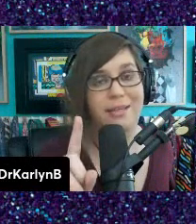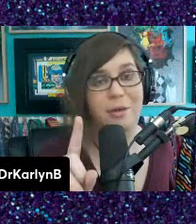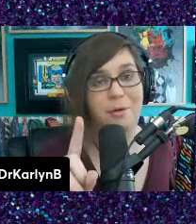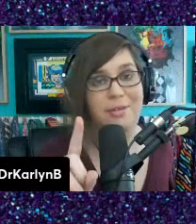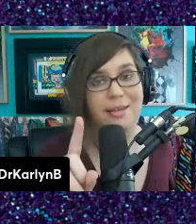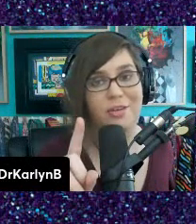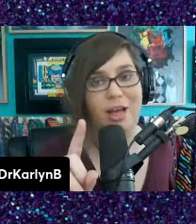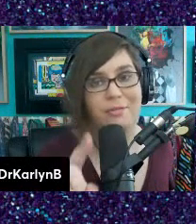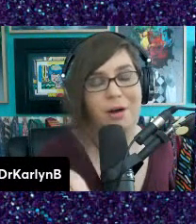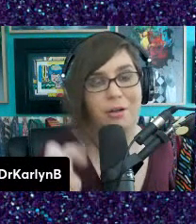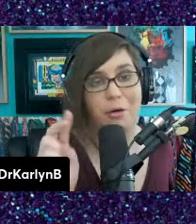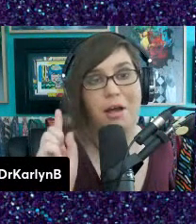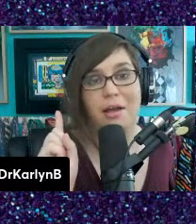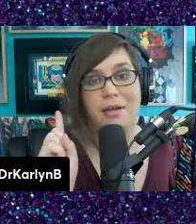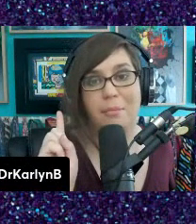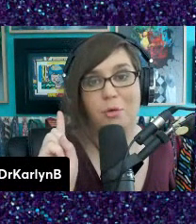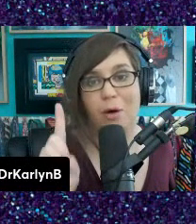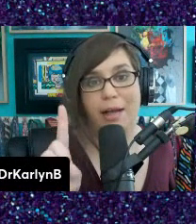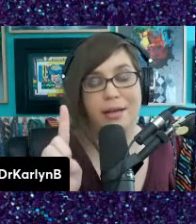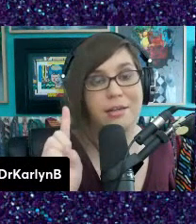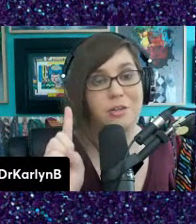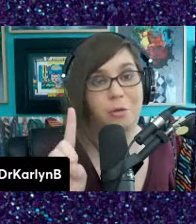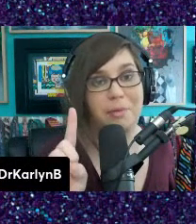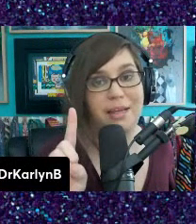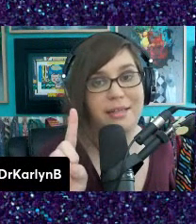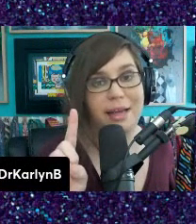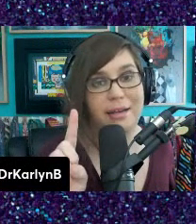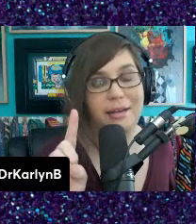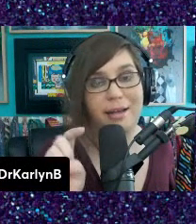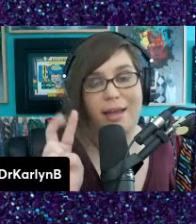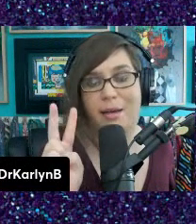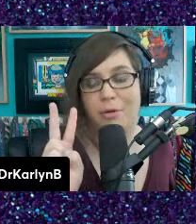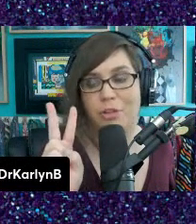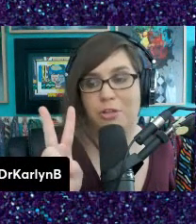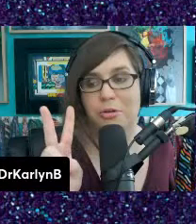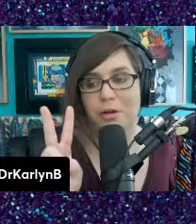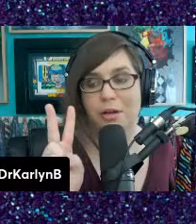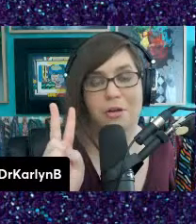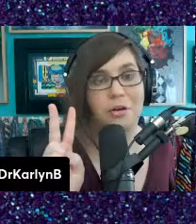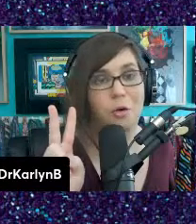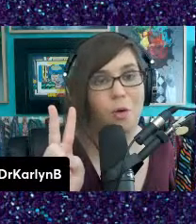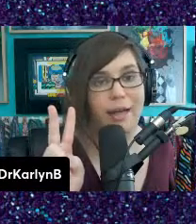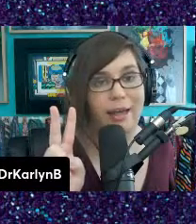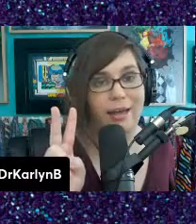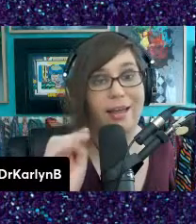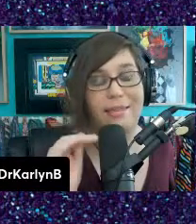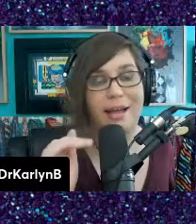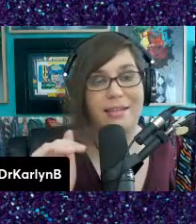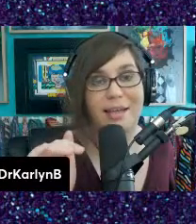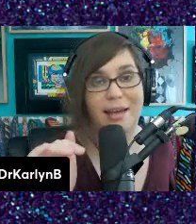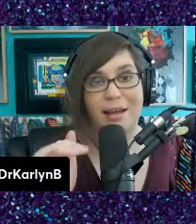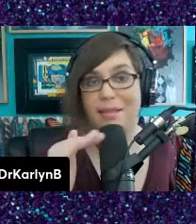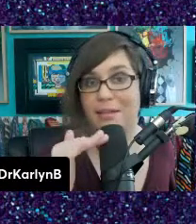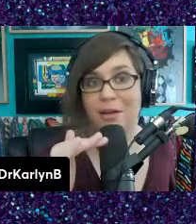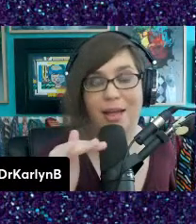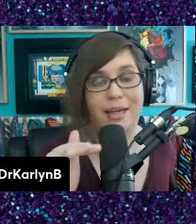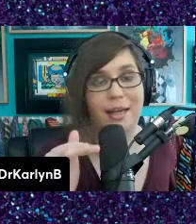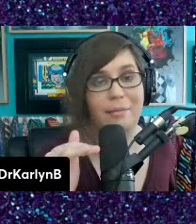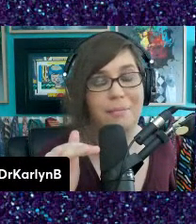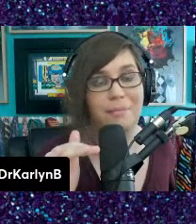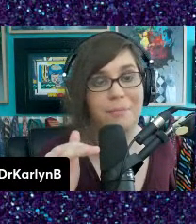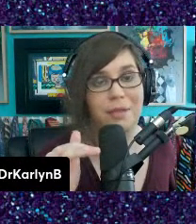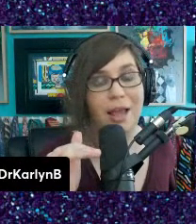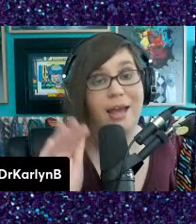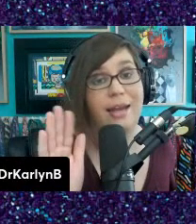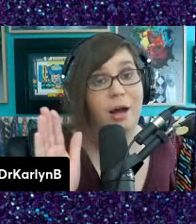every single person in the chat to follow. Number one, don't be a dick. And number two, no whining. That's it. That's all I